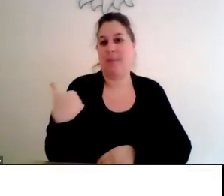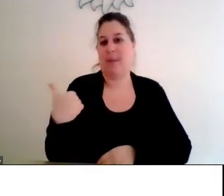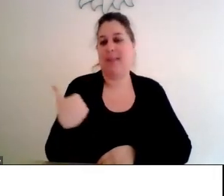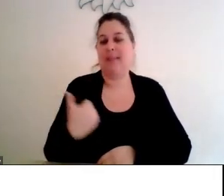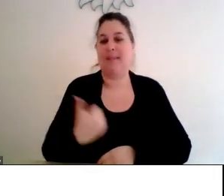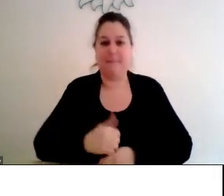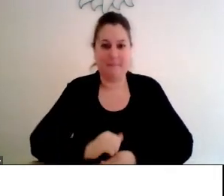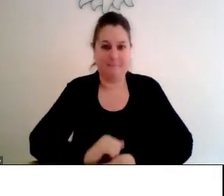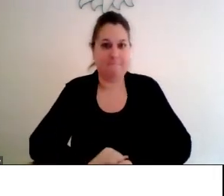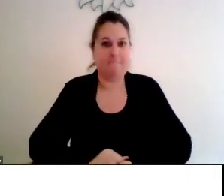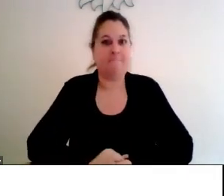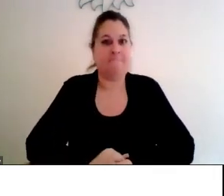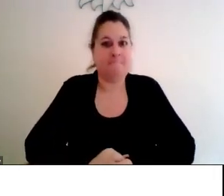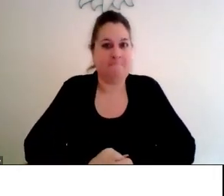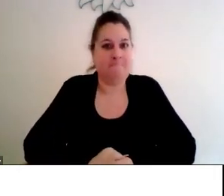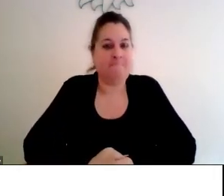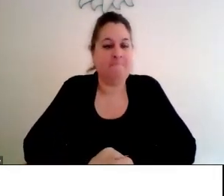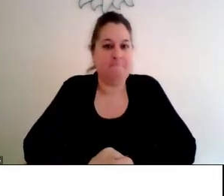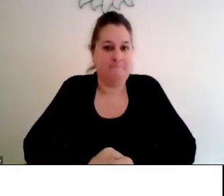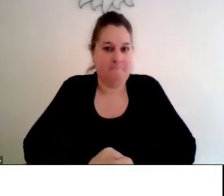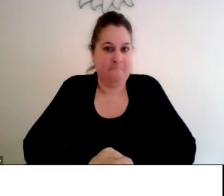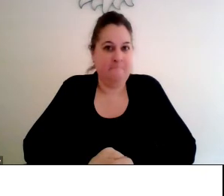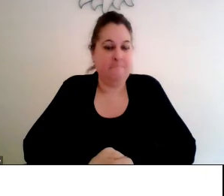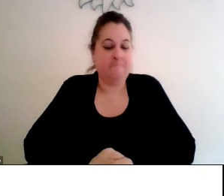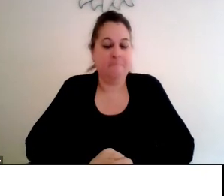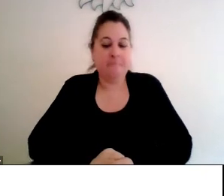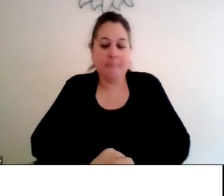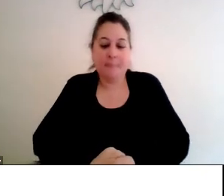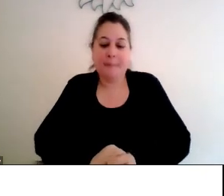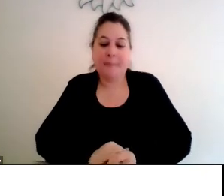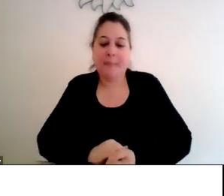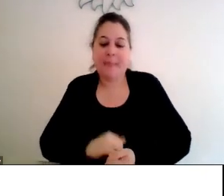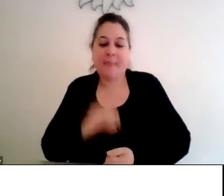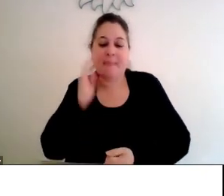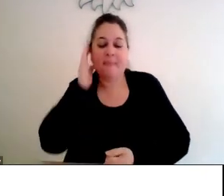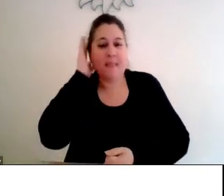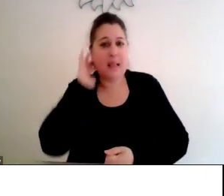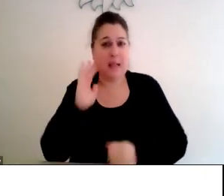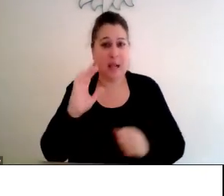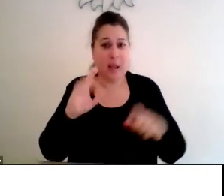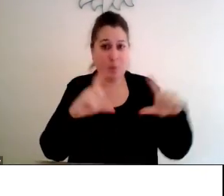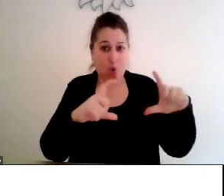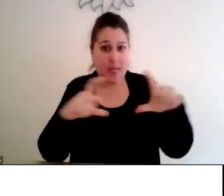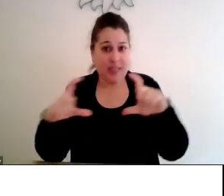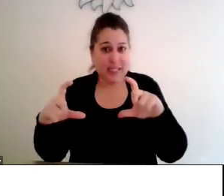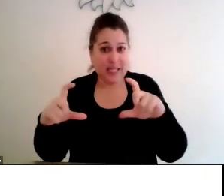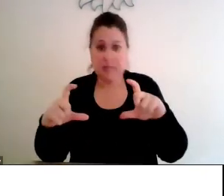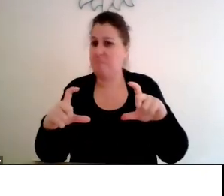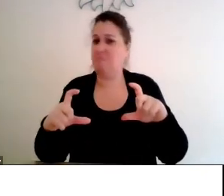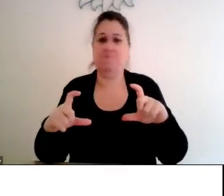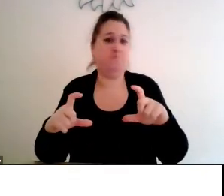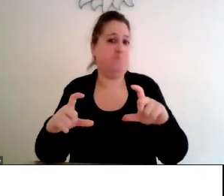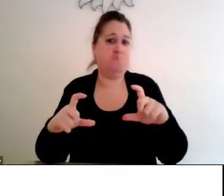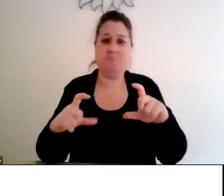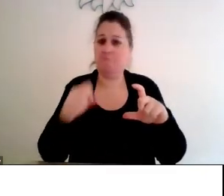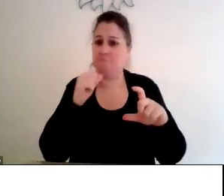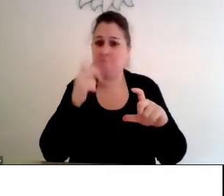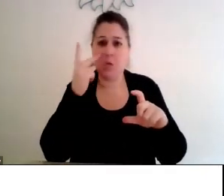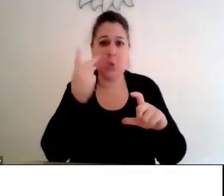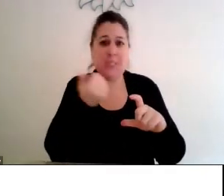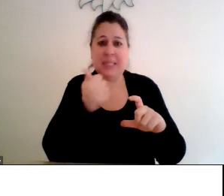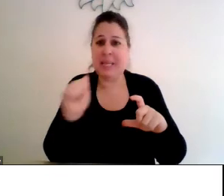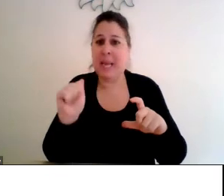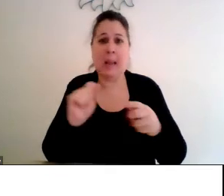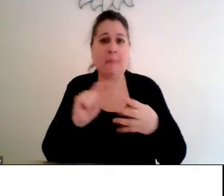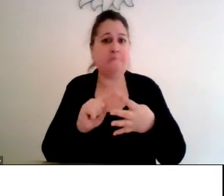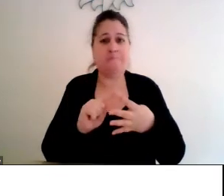so let's ask ourselves, do we see any parentheses? No. What I'm doing right now is what you should